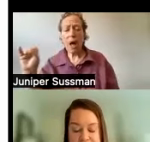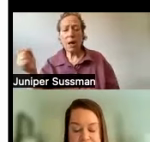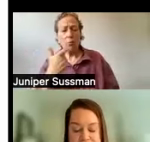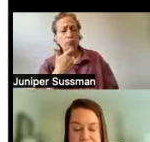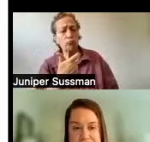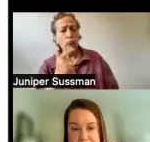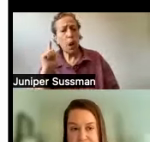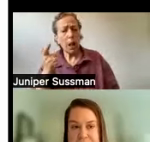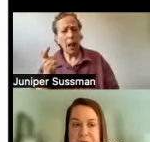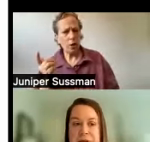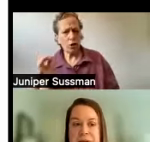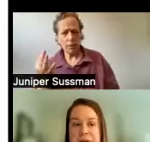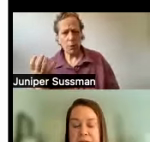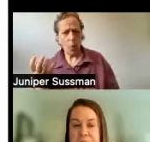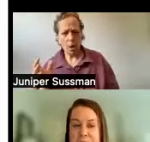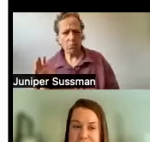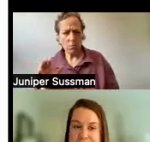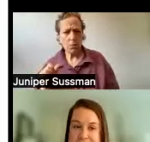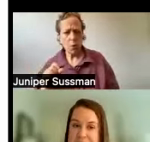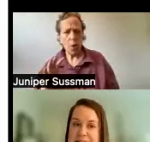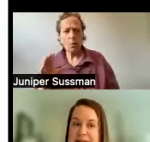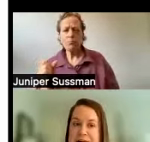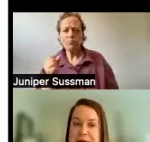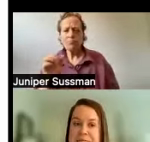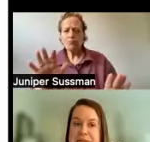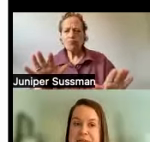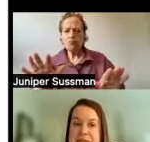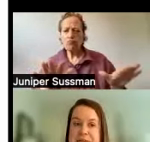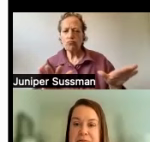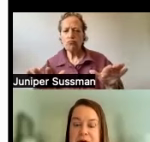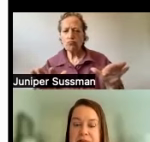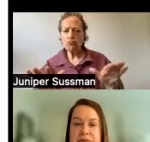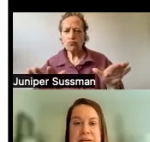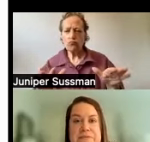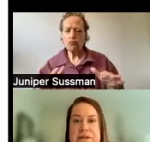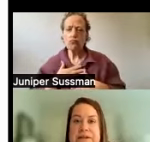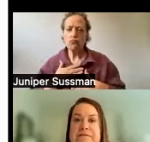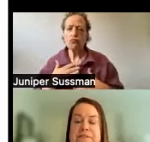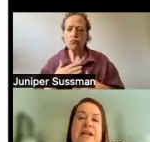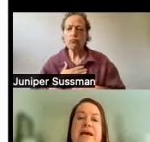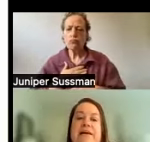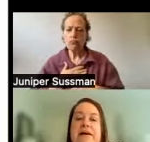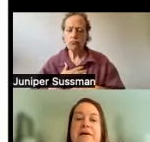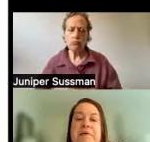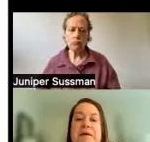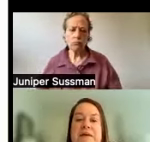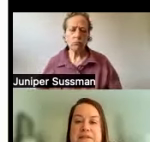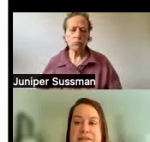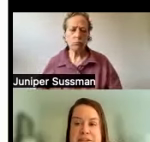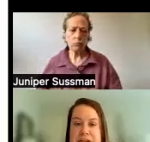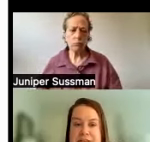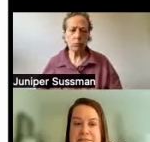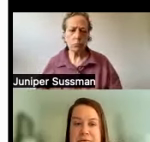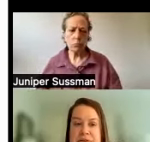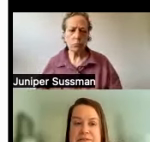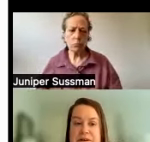for you. So with that said, a few things that we're going to cover today. This